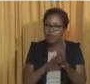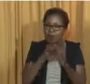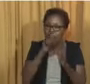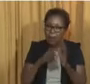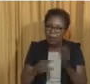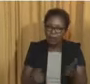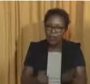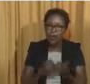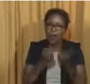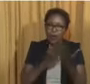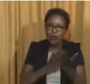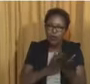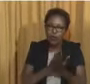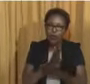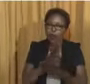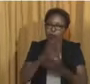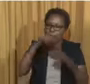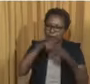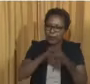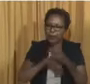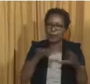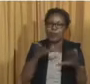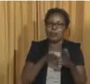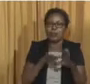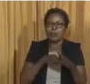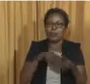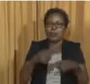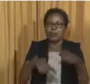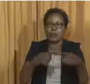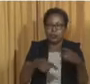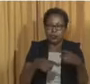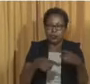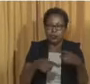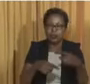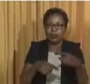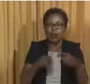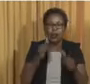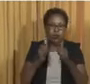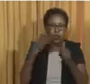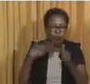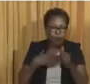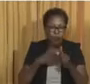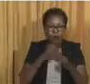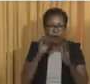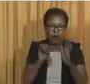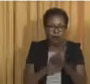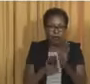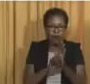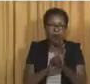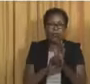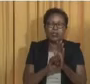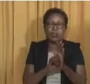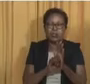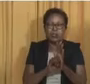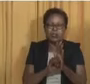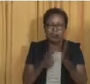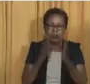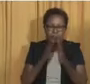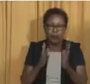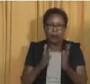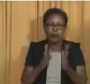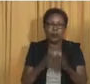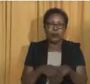a deeply participatory process and be ratified by the people, being the ultimate sovereign of the polity,